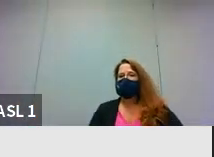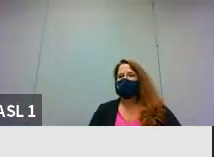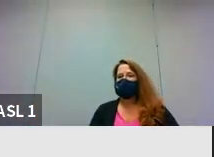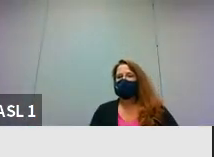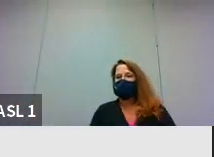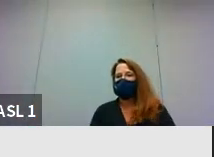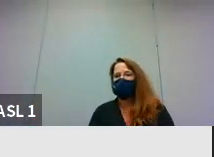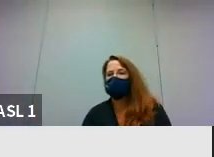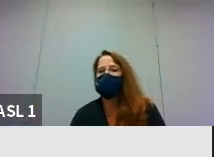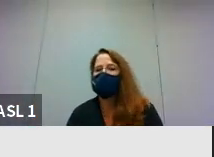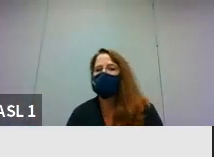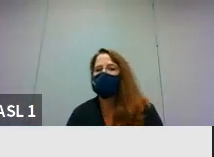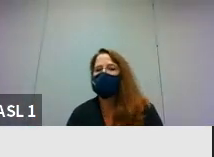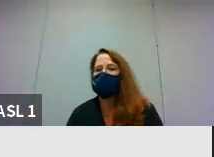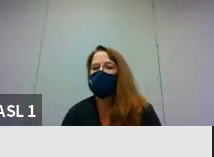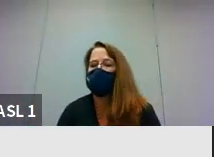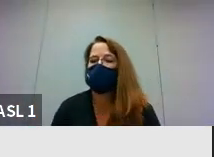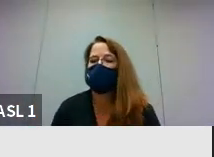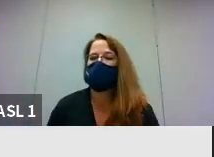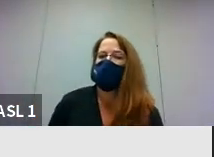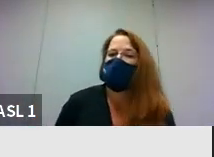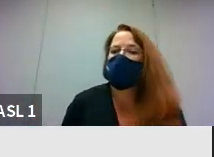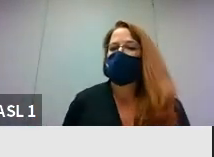And she's going to make you co-host.